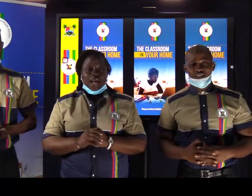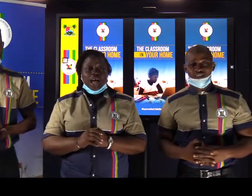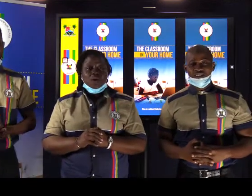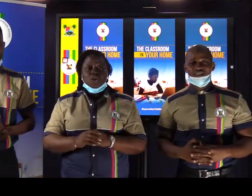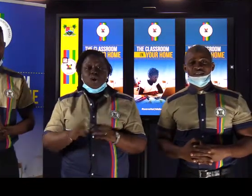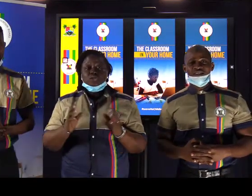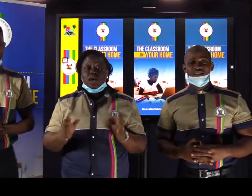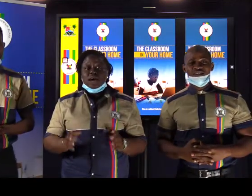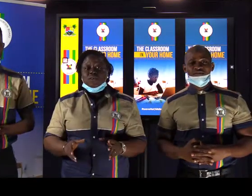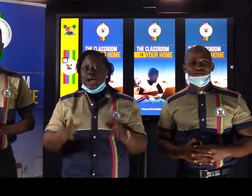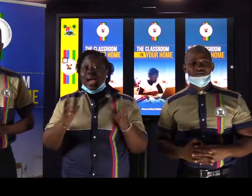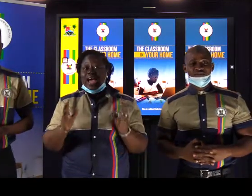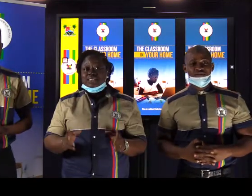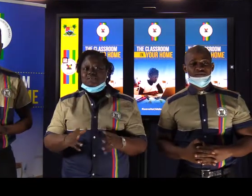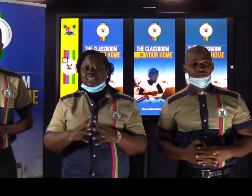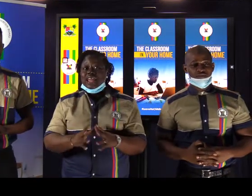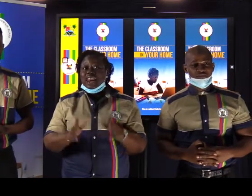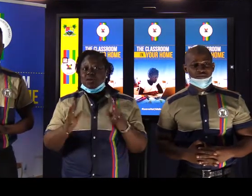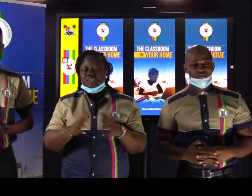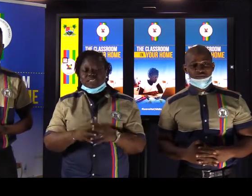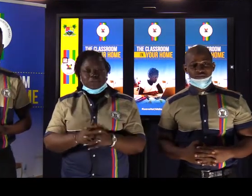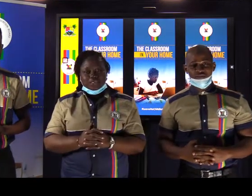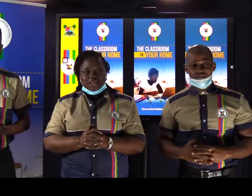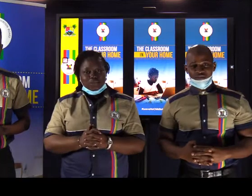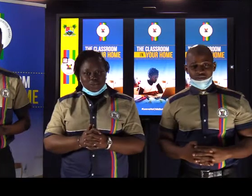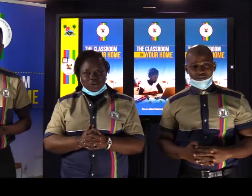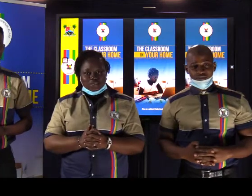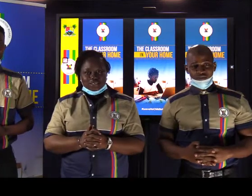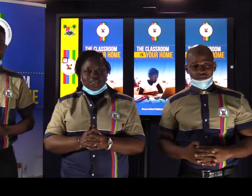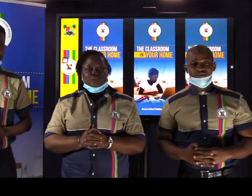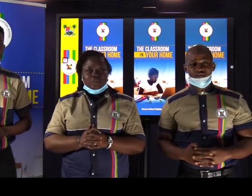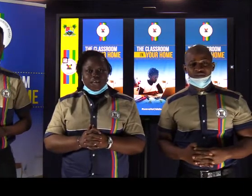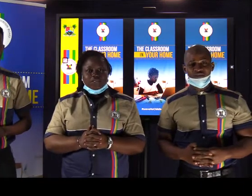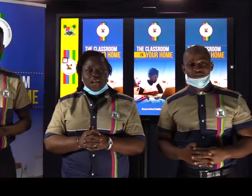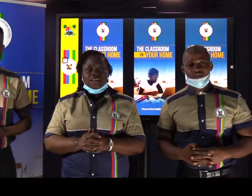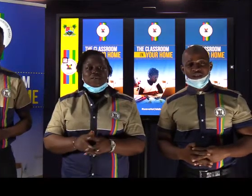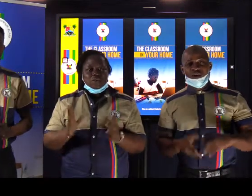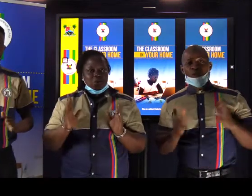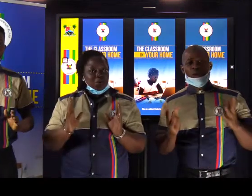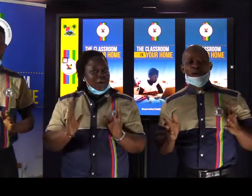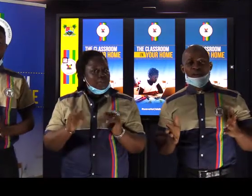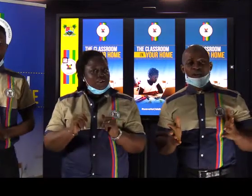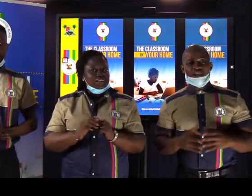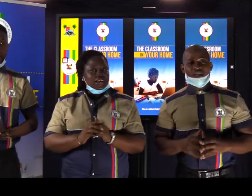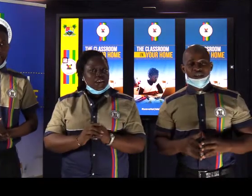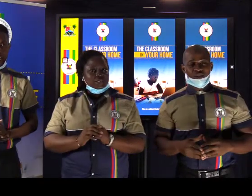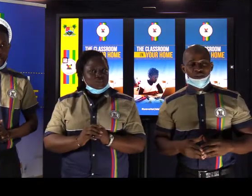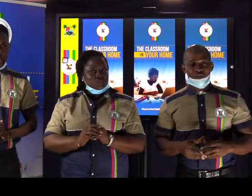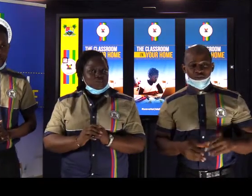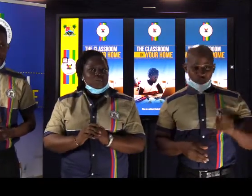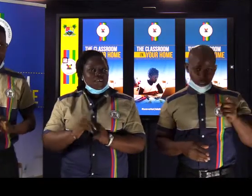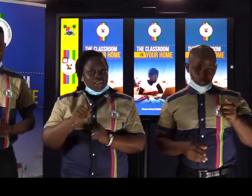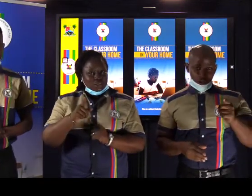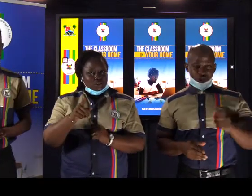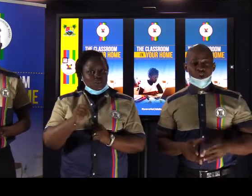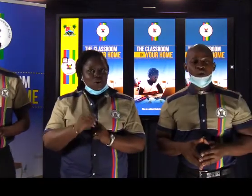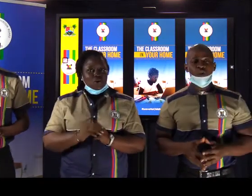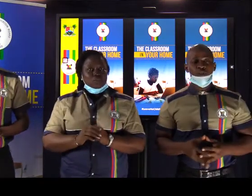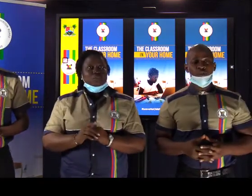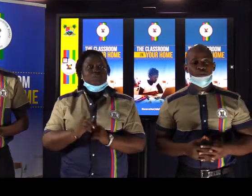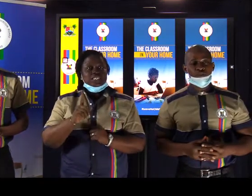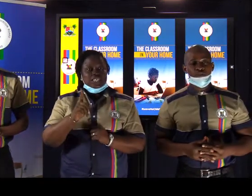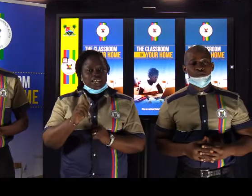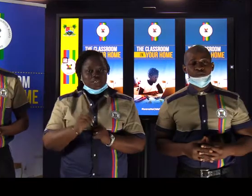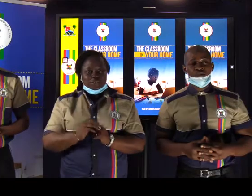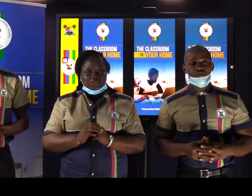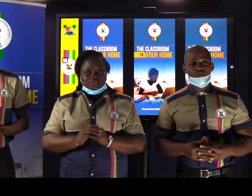teacher. And we also have our active sign language interpreter with us. Together, we are bringing the classroom into your